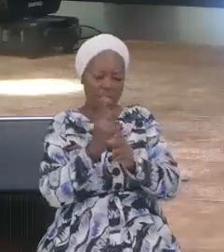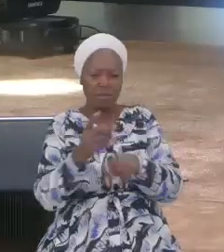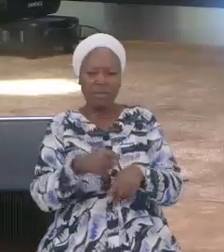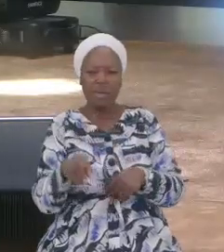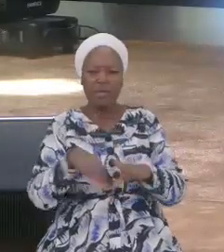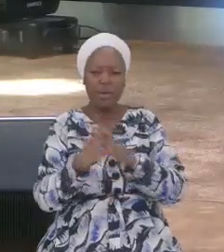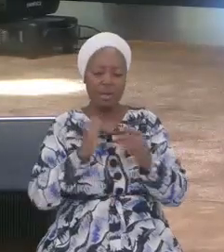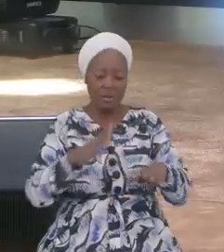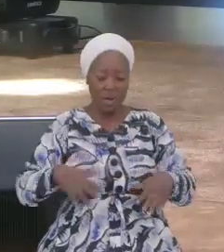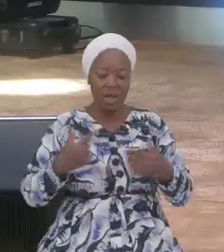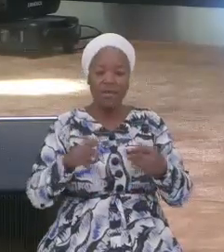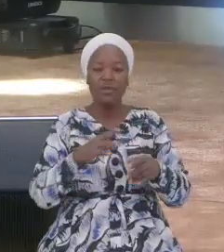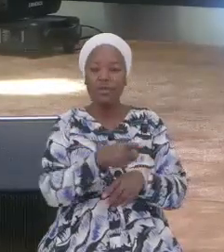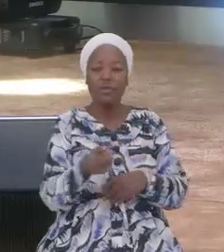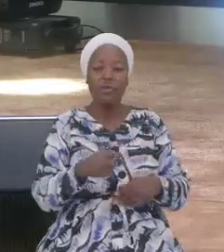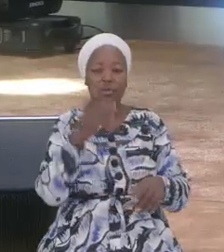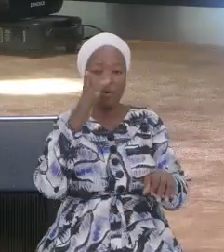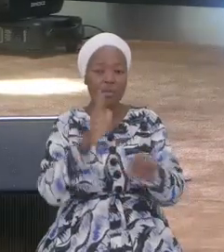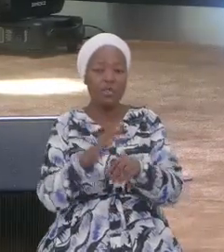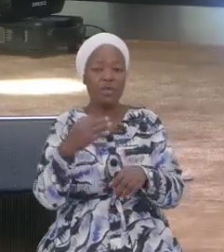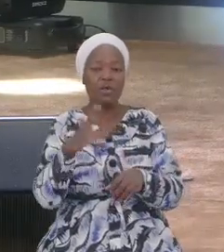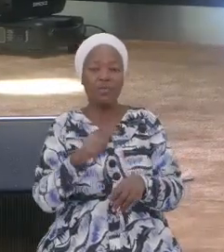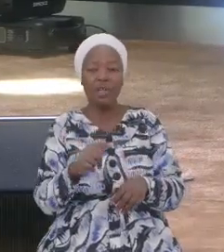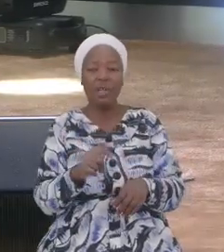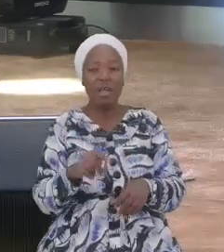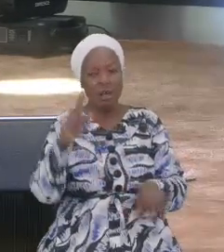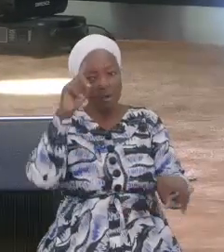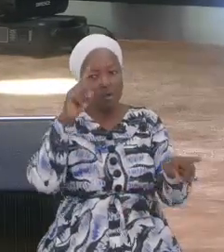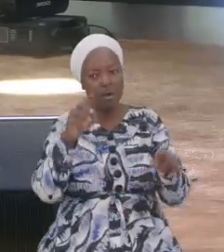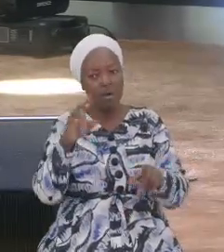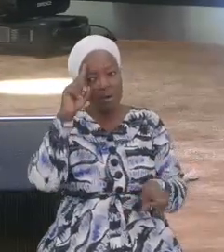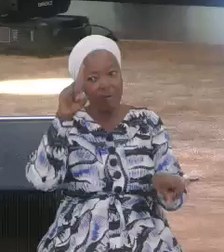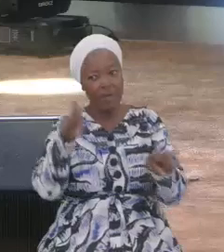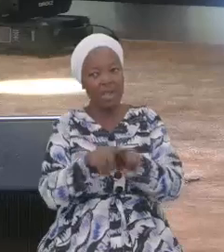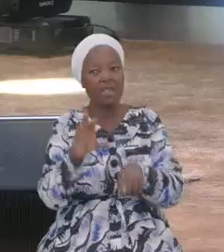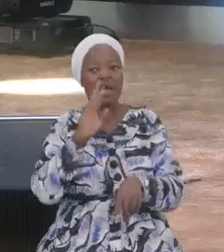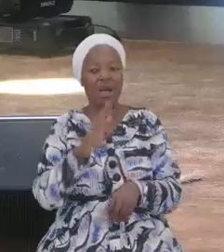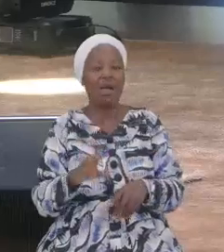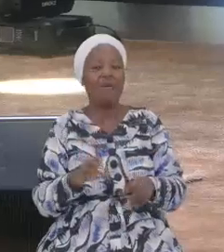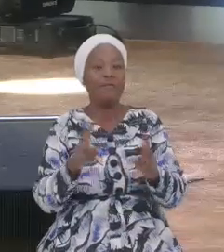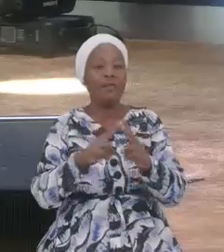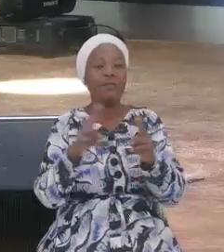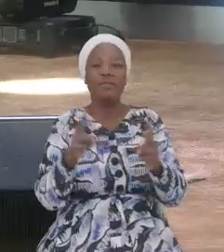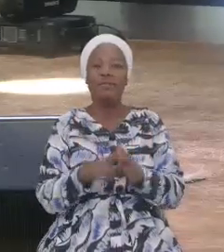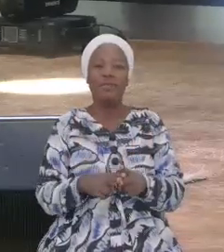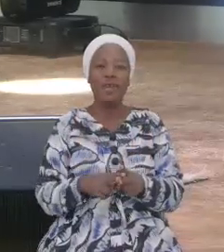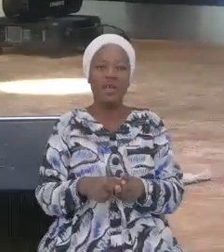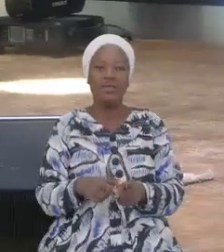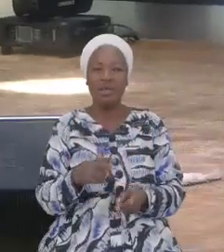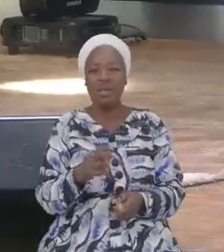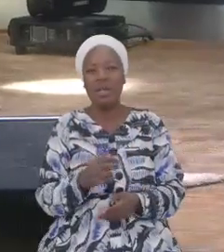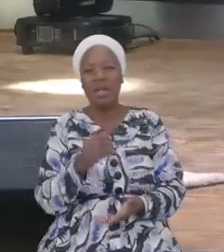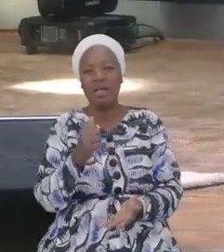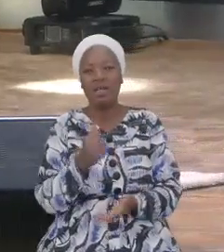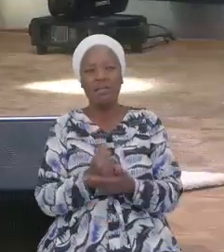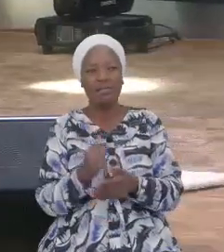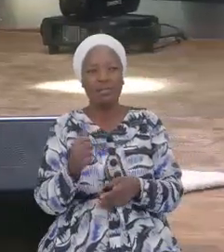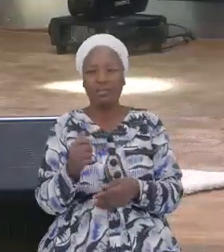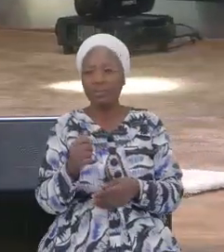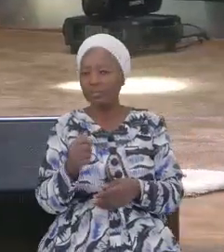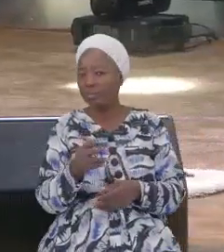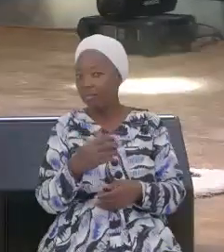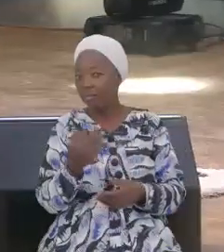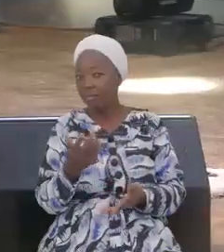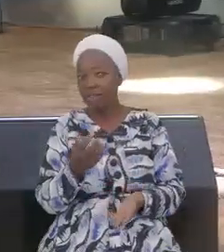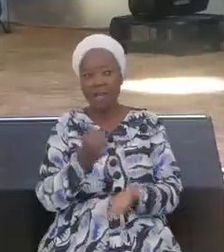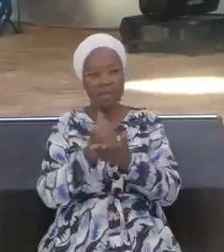life, those promises of the covenant are conditional. Number one, the conditional promise